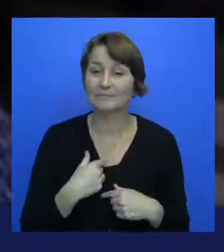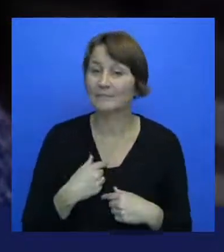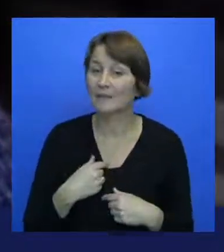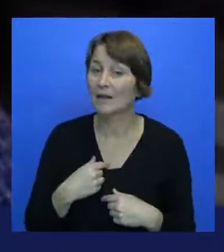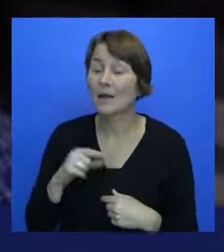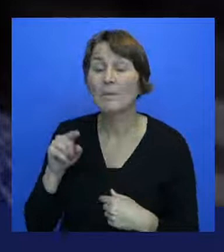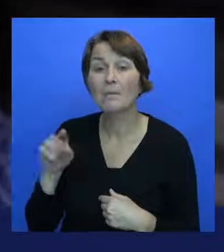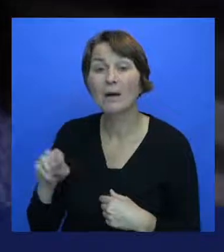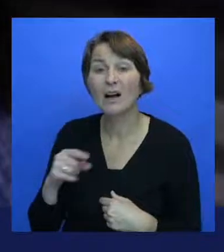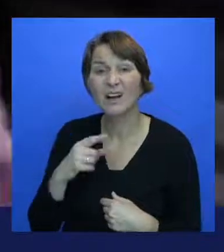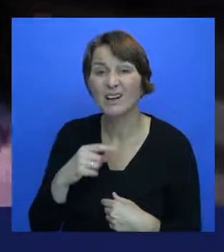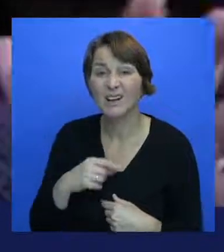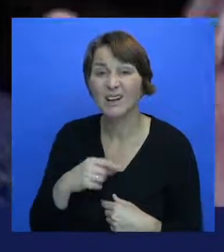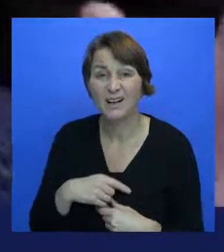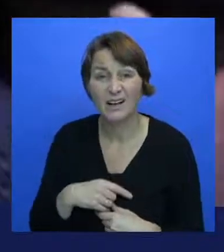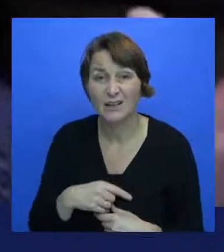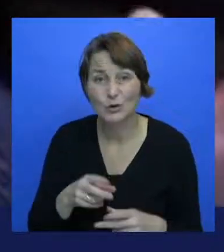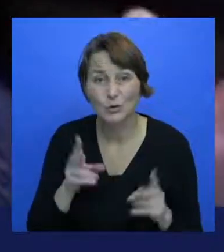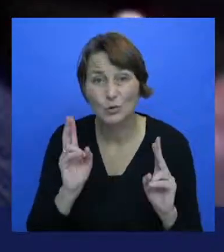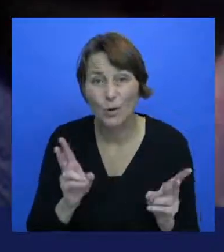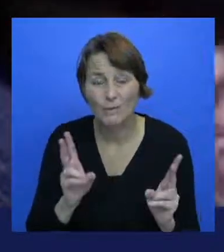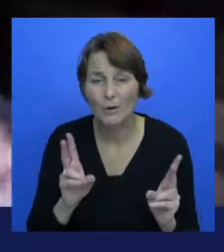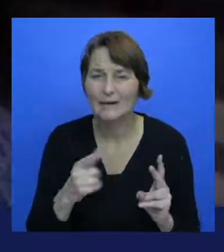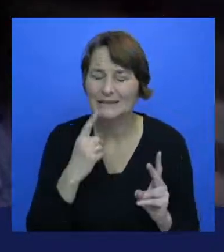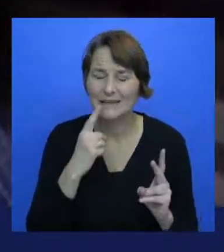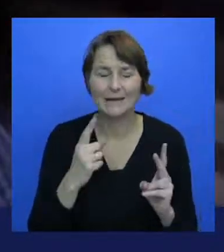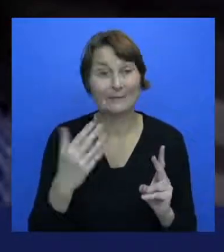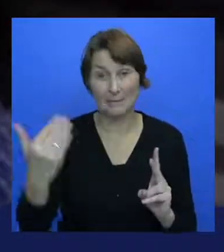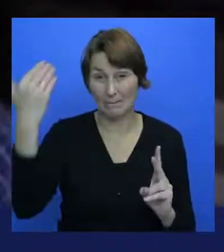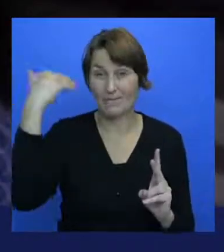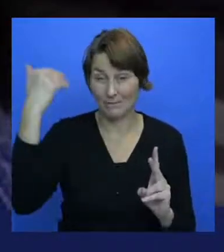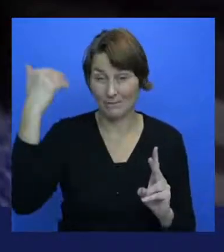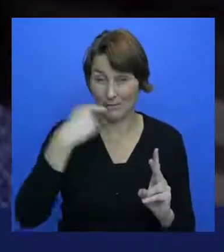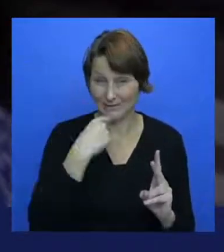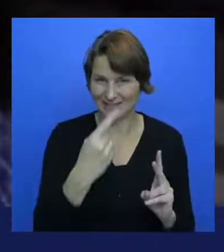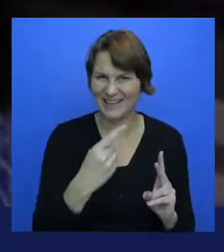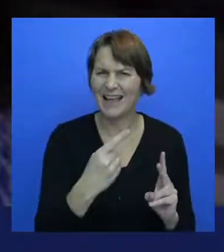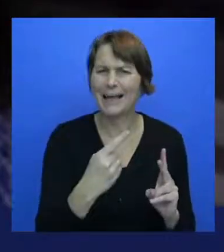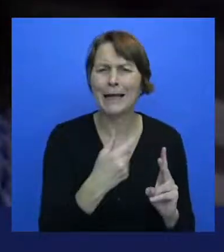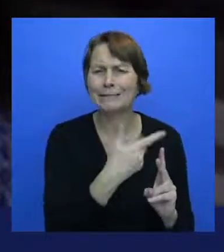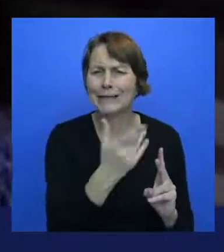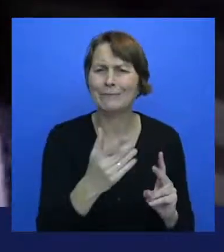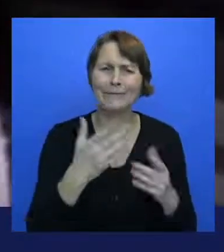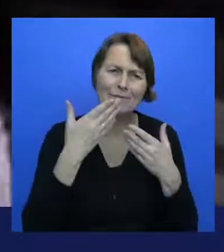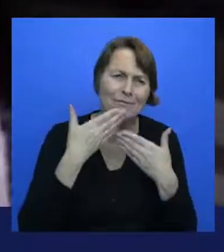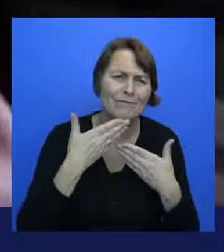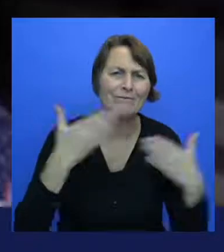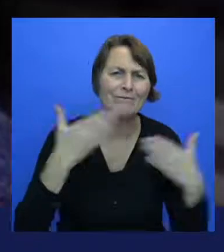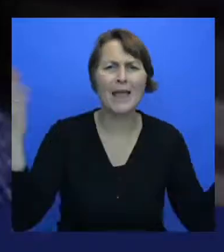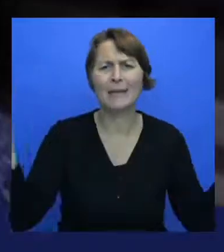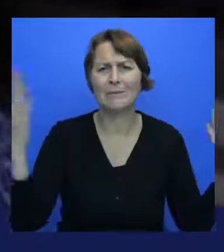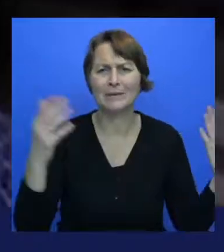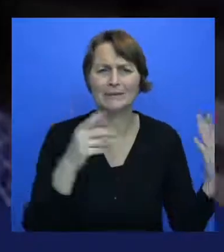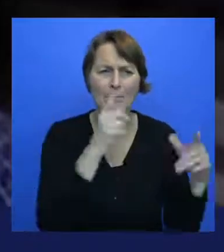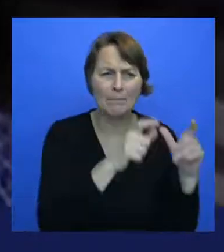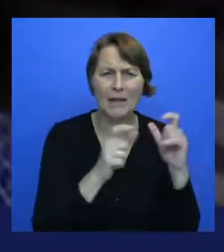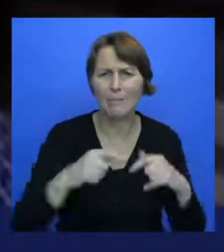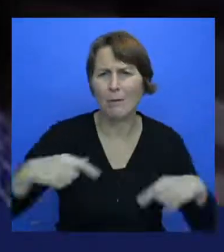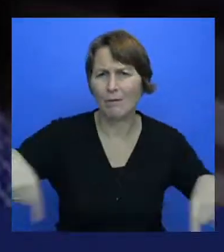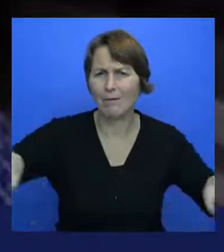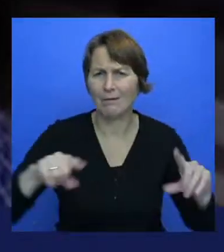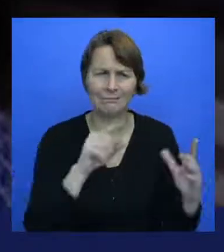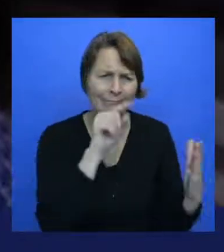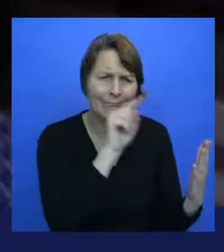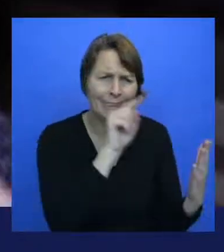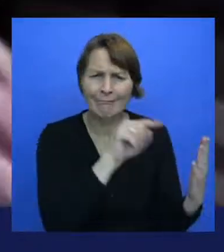think about in the arc of people that I was describing there, guys like Turing, and I didn't mention von Neumann and so forth, but long before the